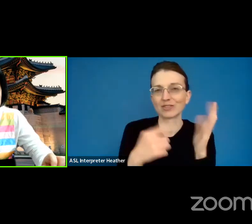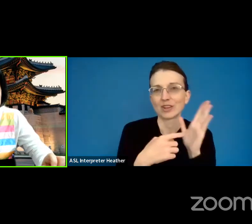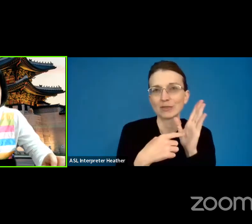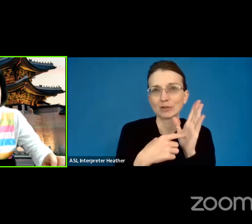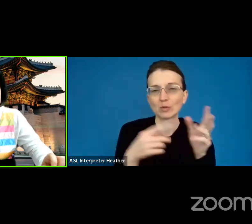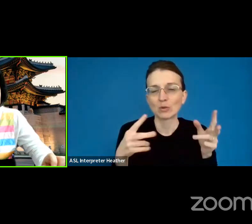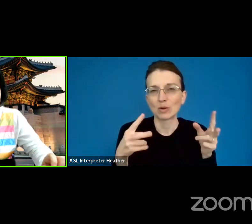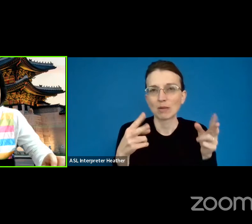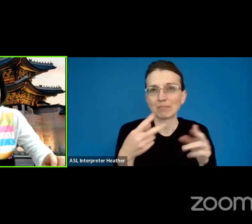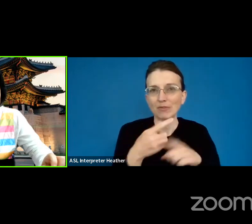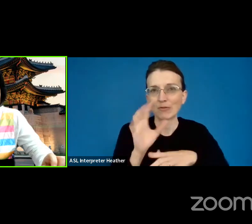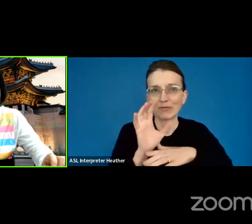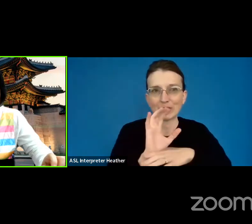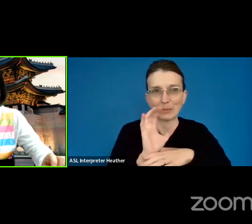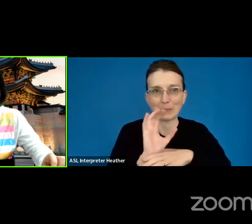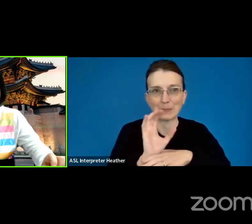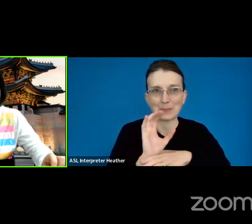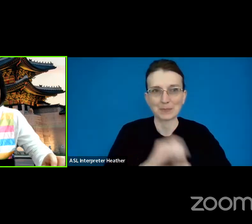film.